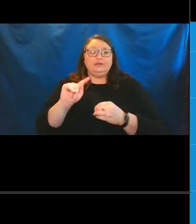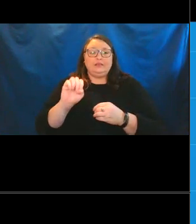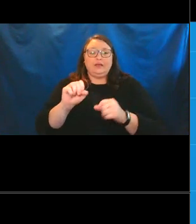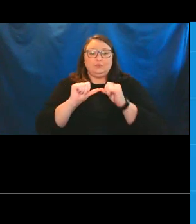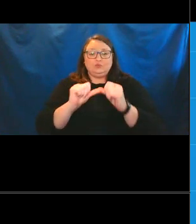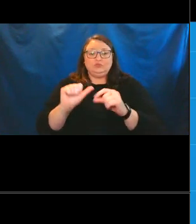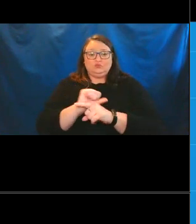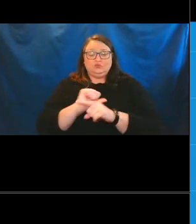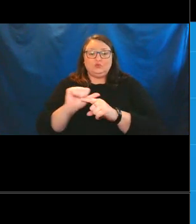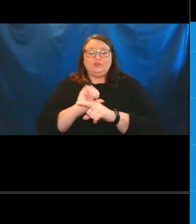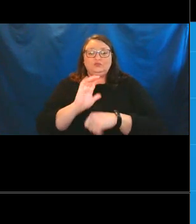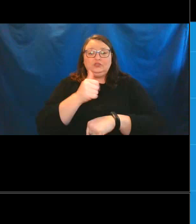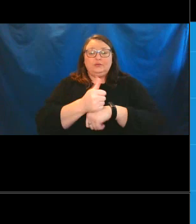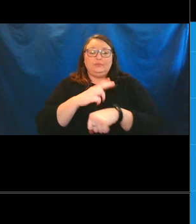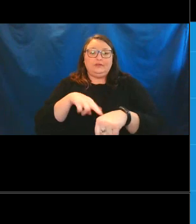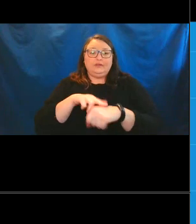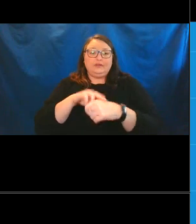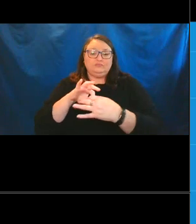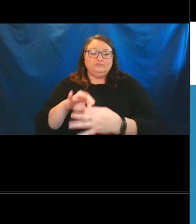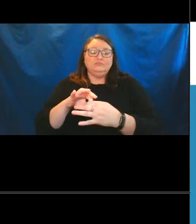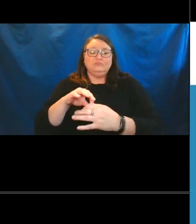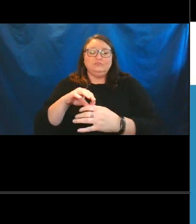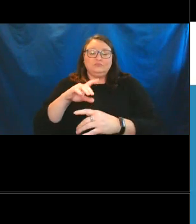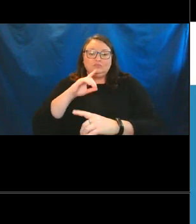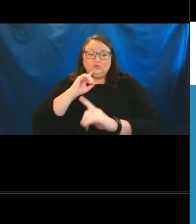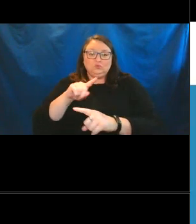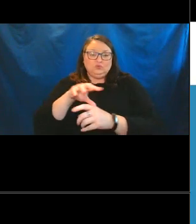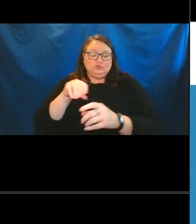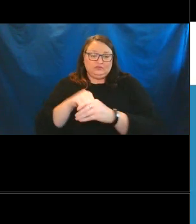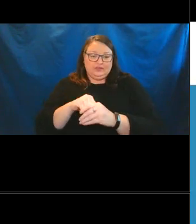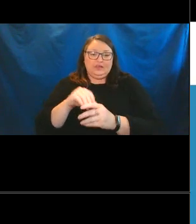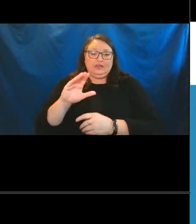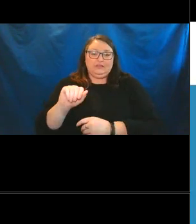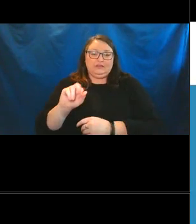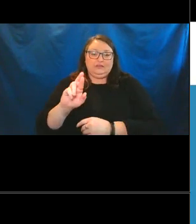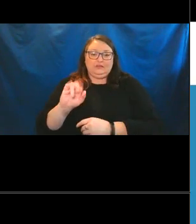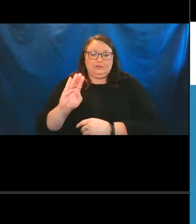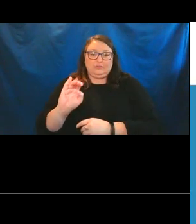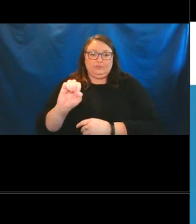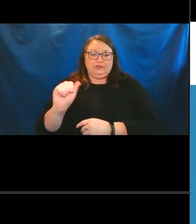training to implement nature-based solutions in the Caribbean. Thanks, Kai.